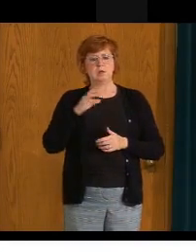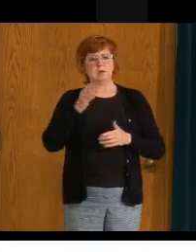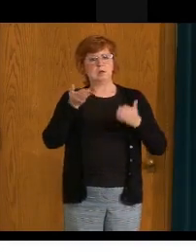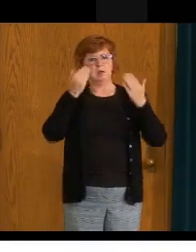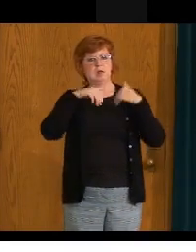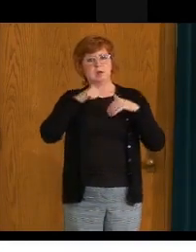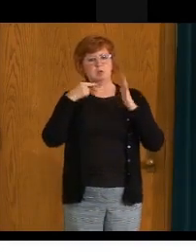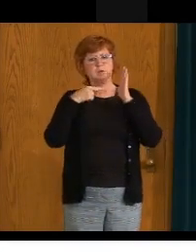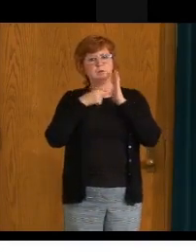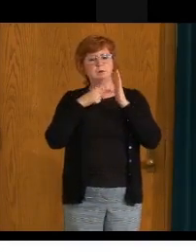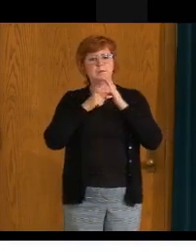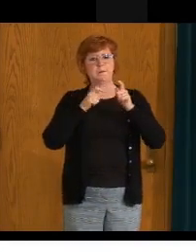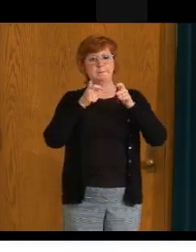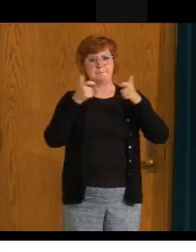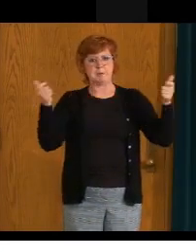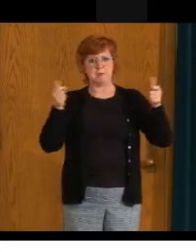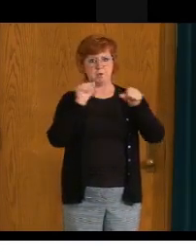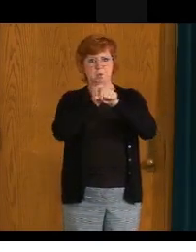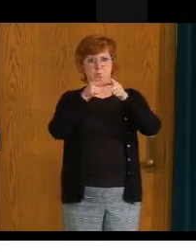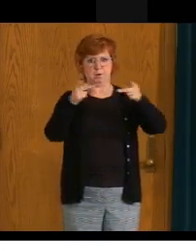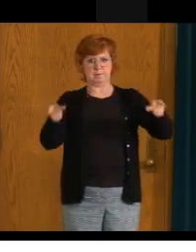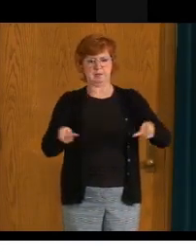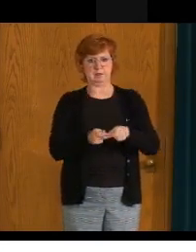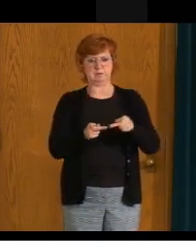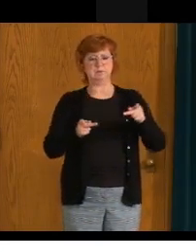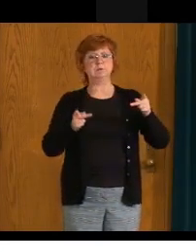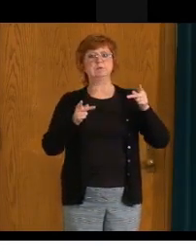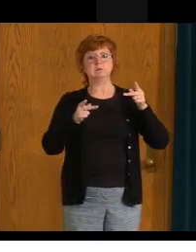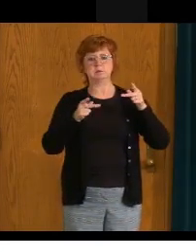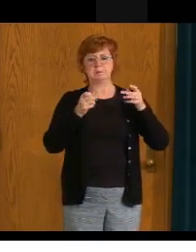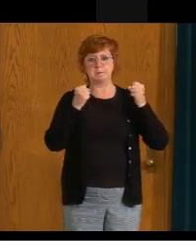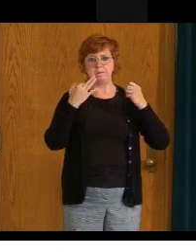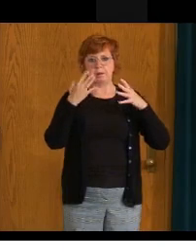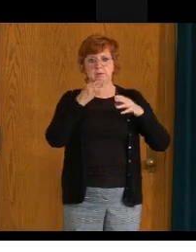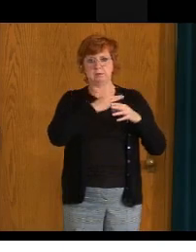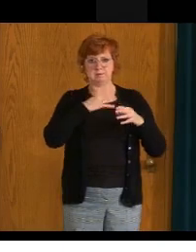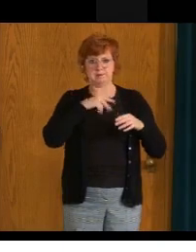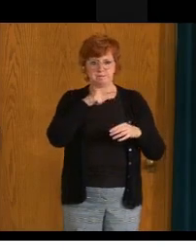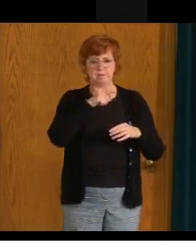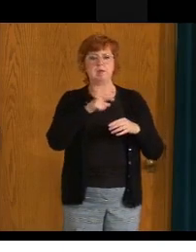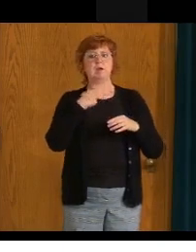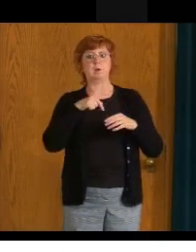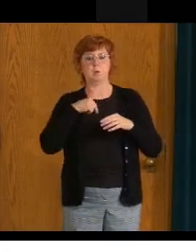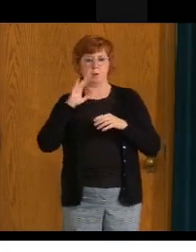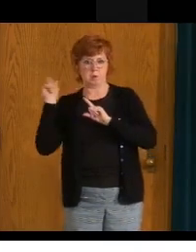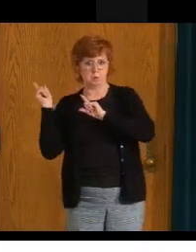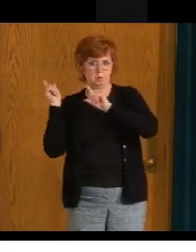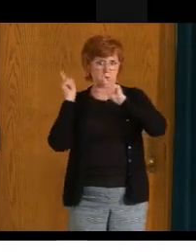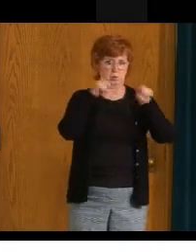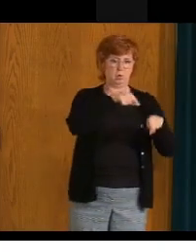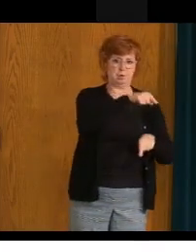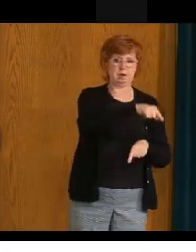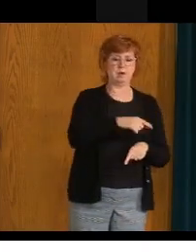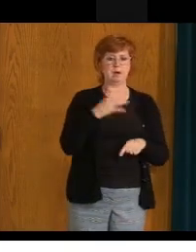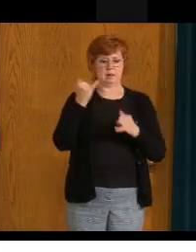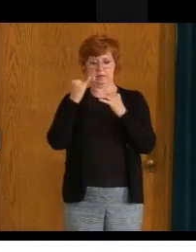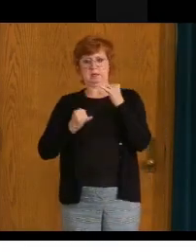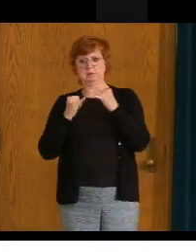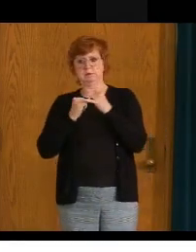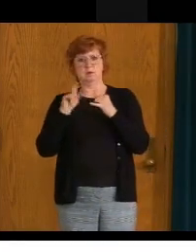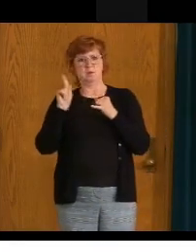various organizations in order to offer first dose where people are working. And then lastly, where people